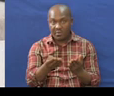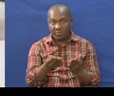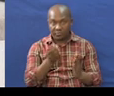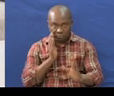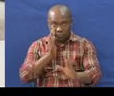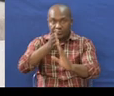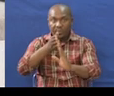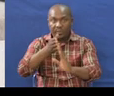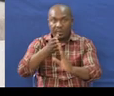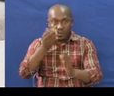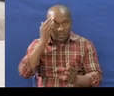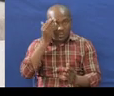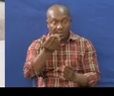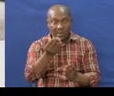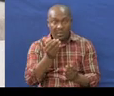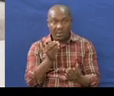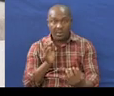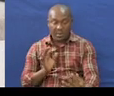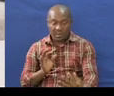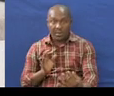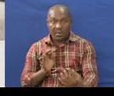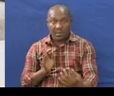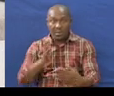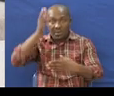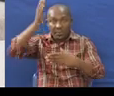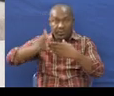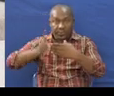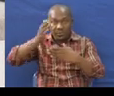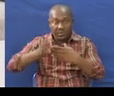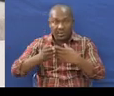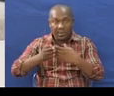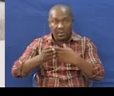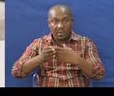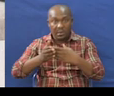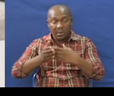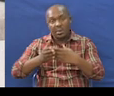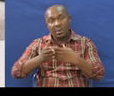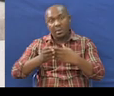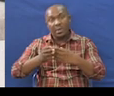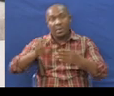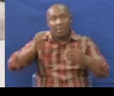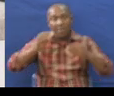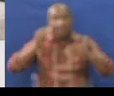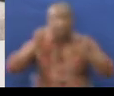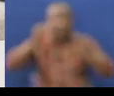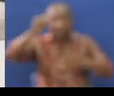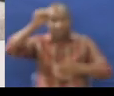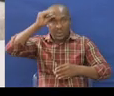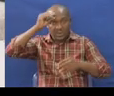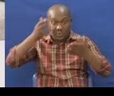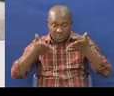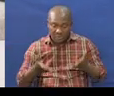reached to our end of the lesson for today. We will continue